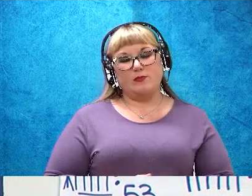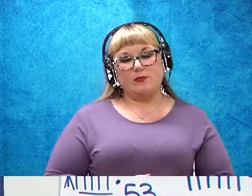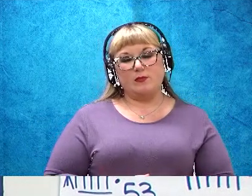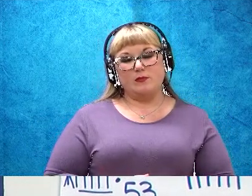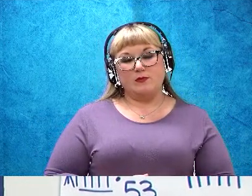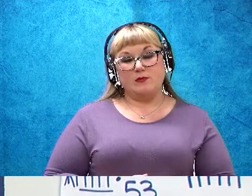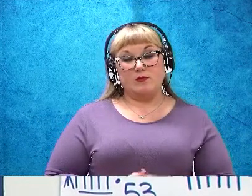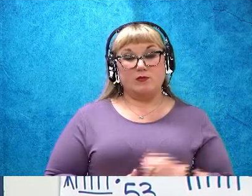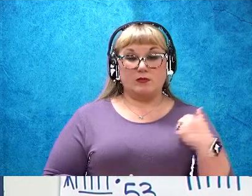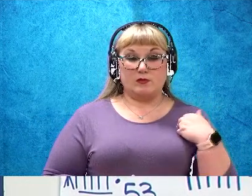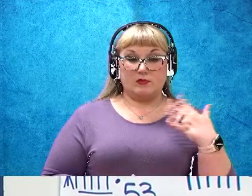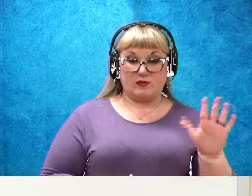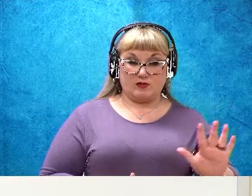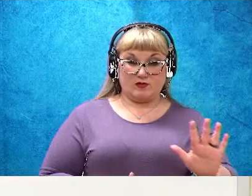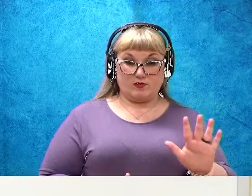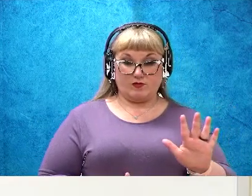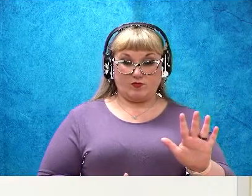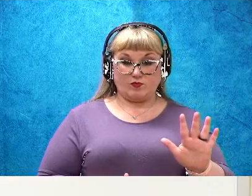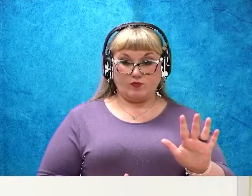I have a 5,